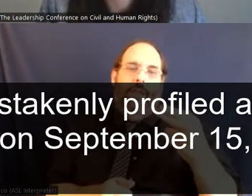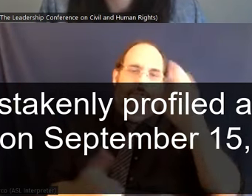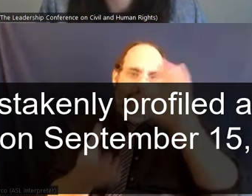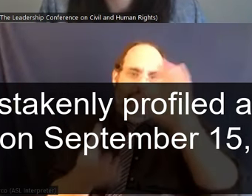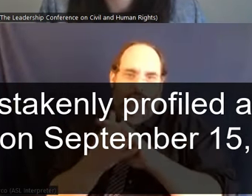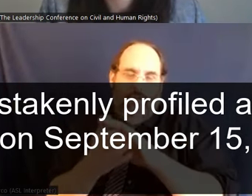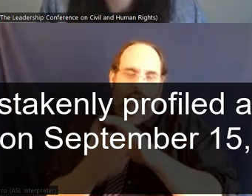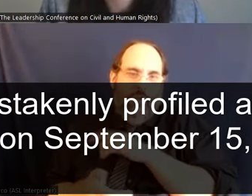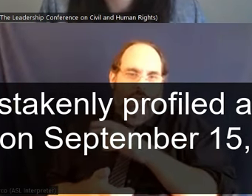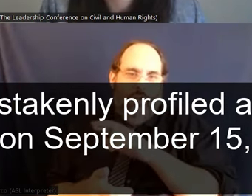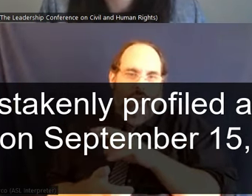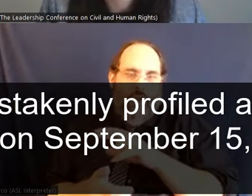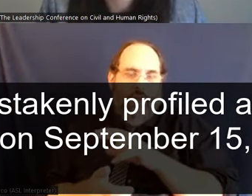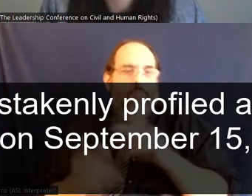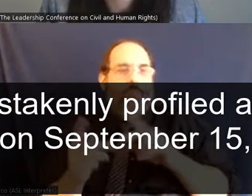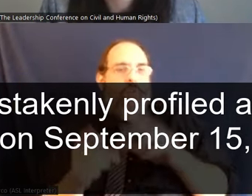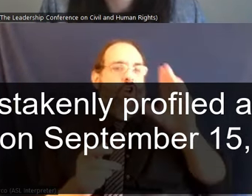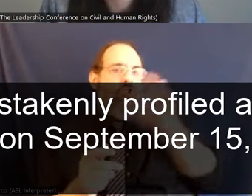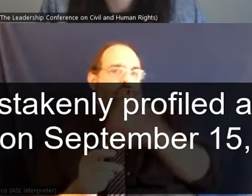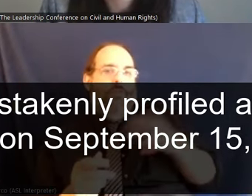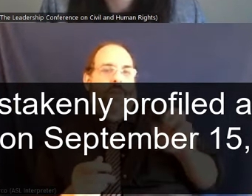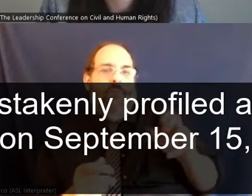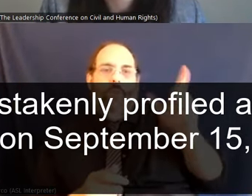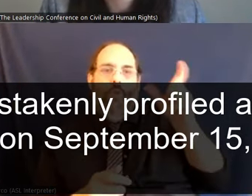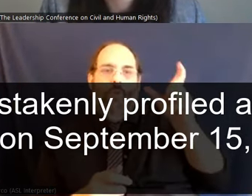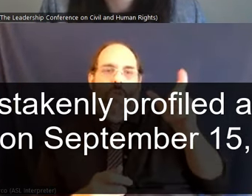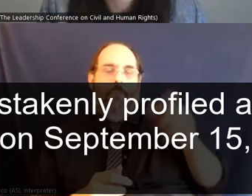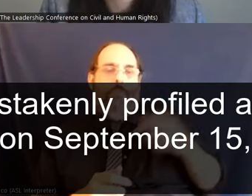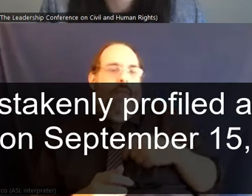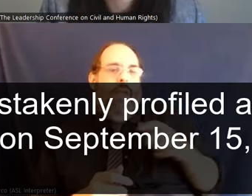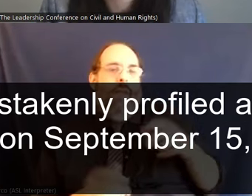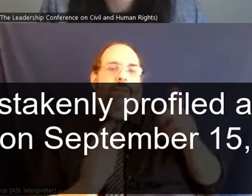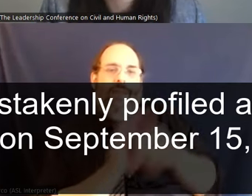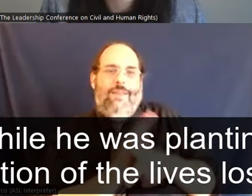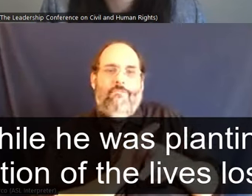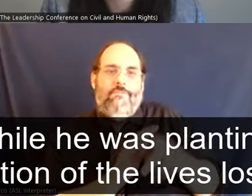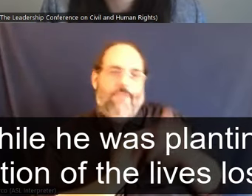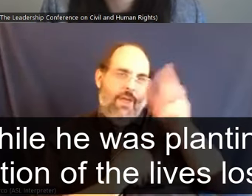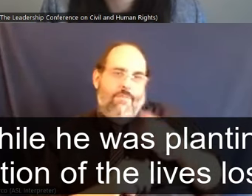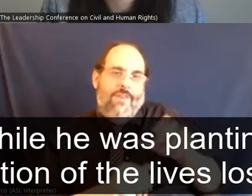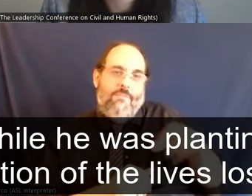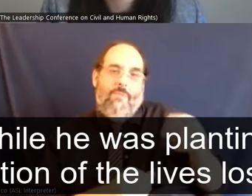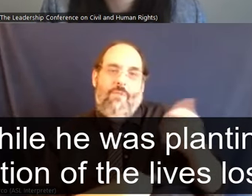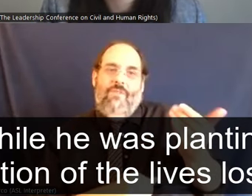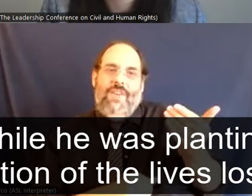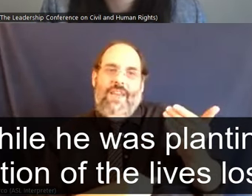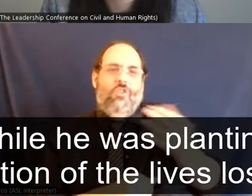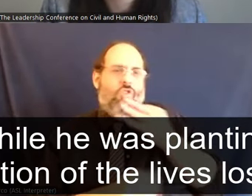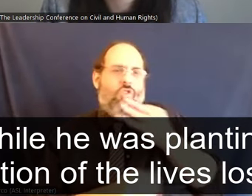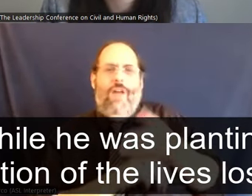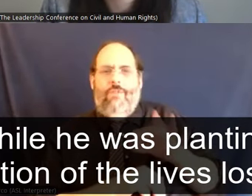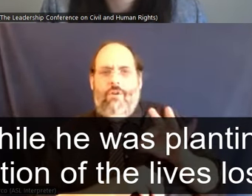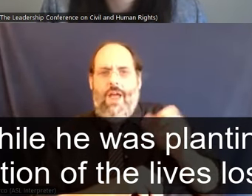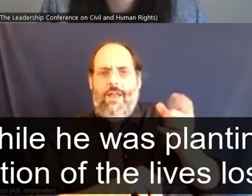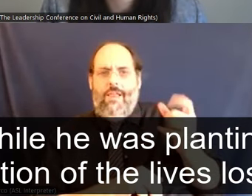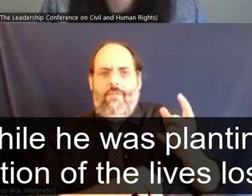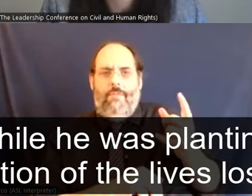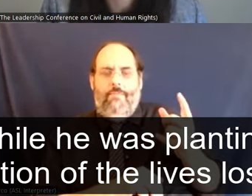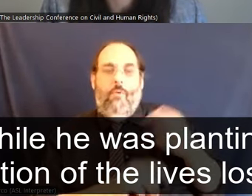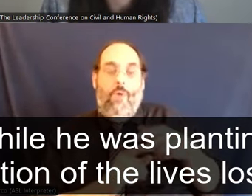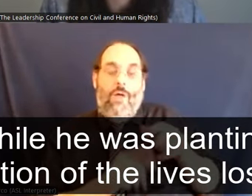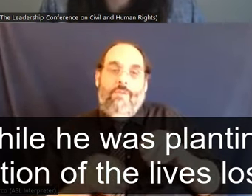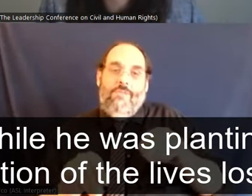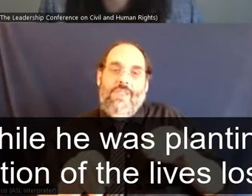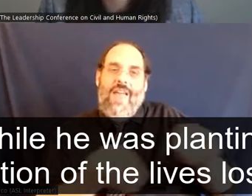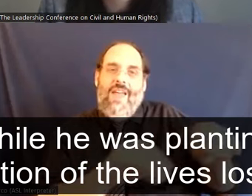mistakenly profiled as Arab Muslim and murdered on September 15th, just a few days after 9/11, while he was planting